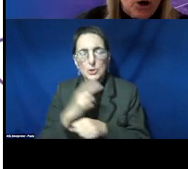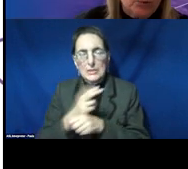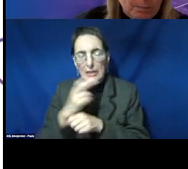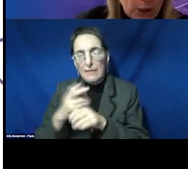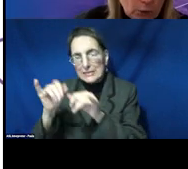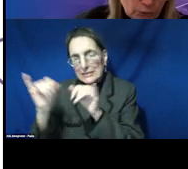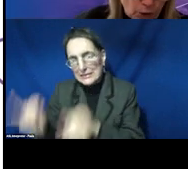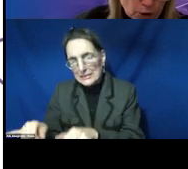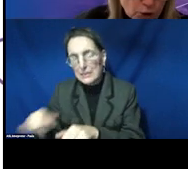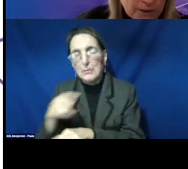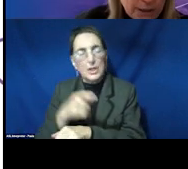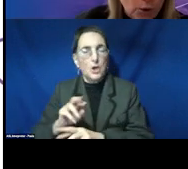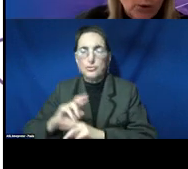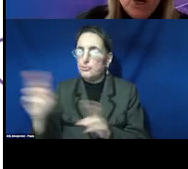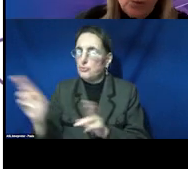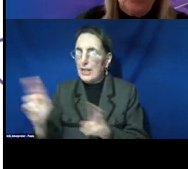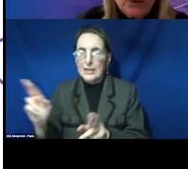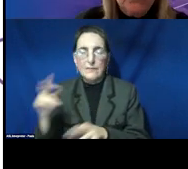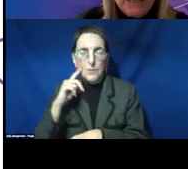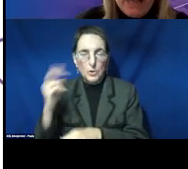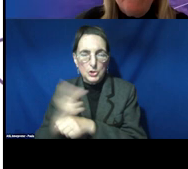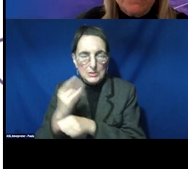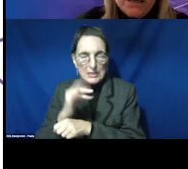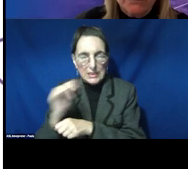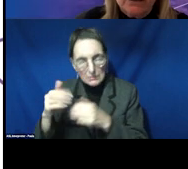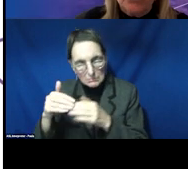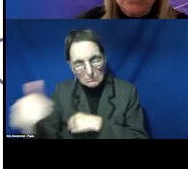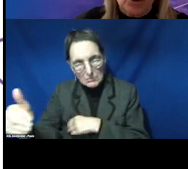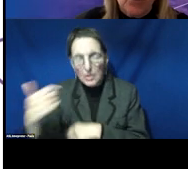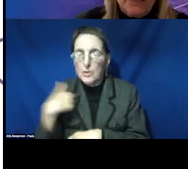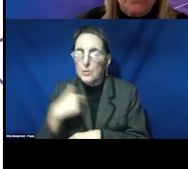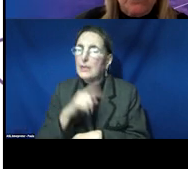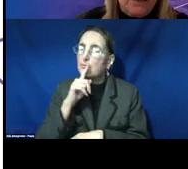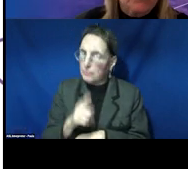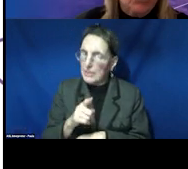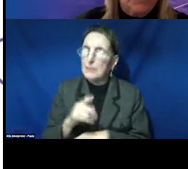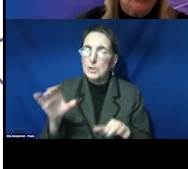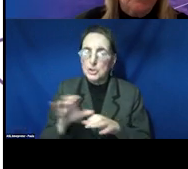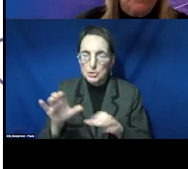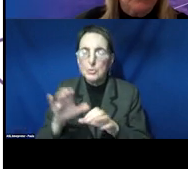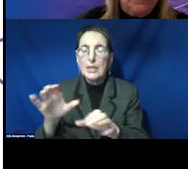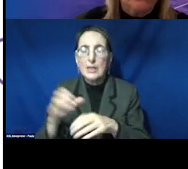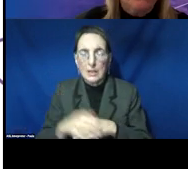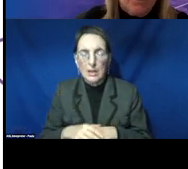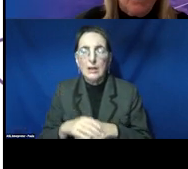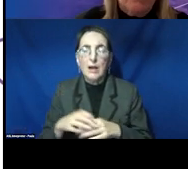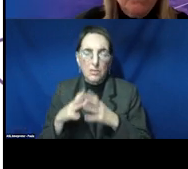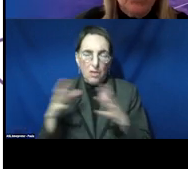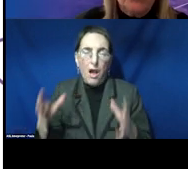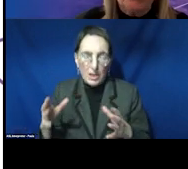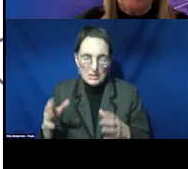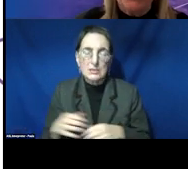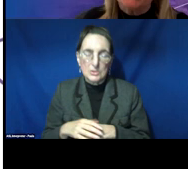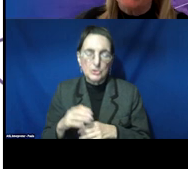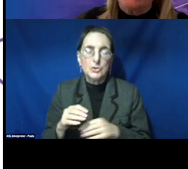and are prepared for its use. So we really have been taking those proactive steps to incrementally